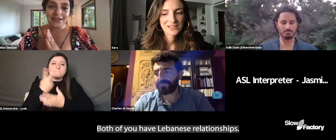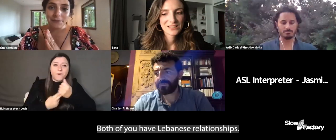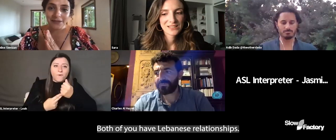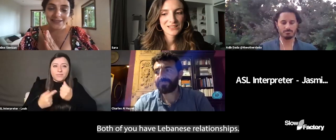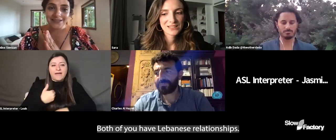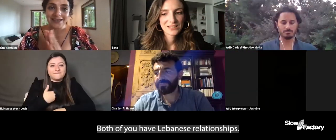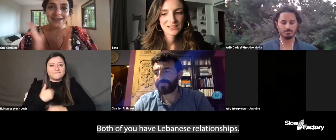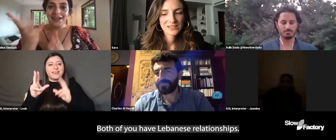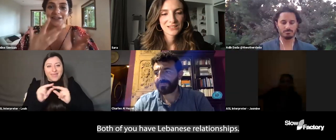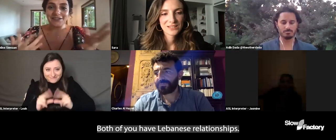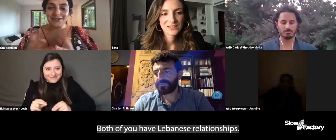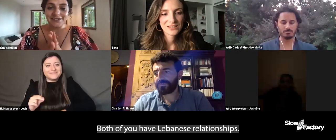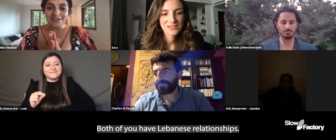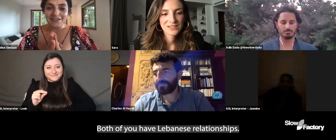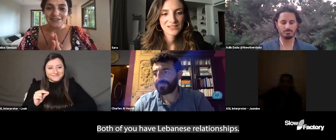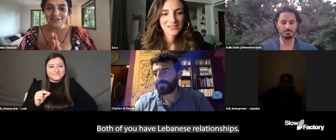have Lebanese